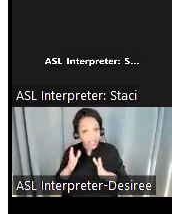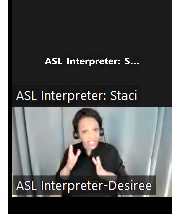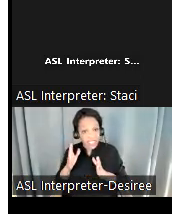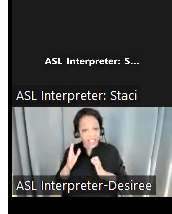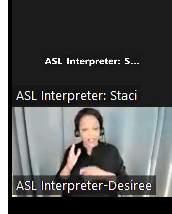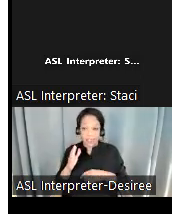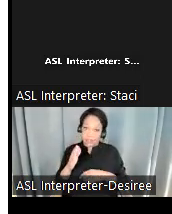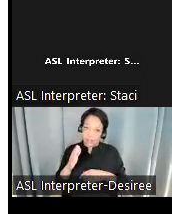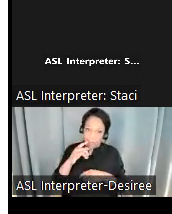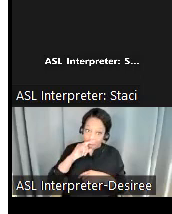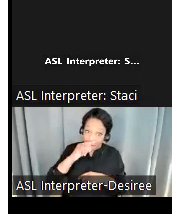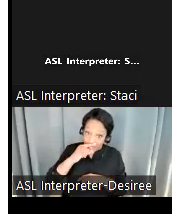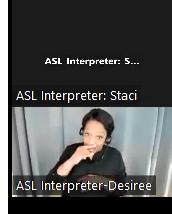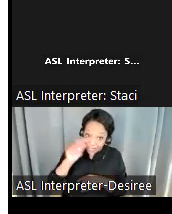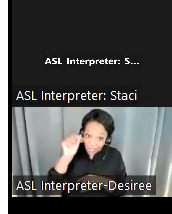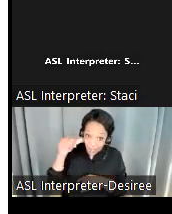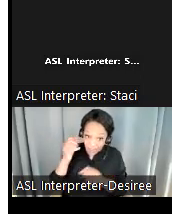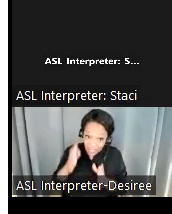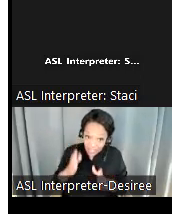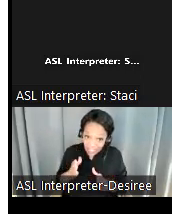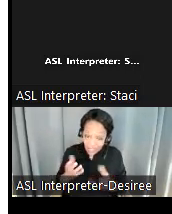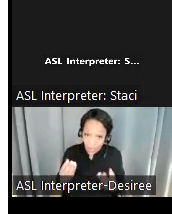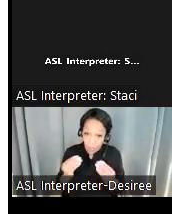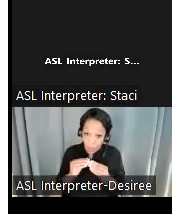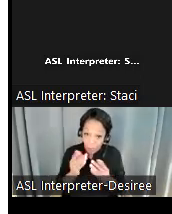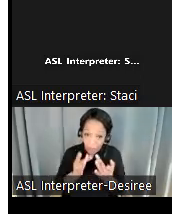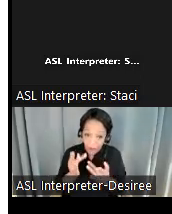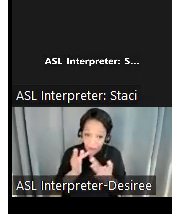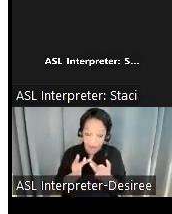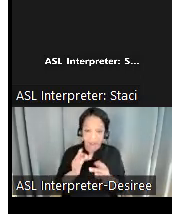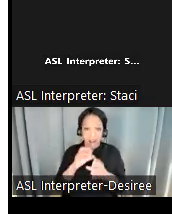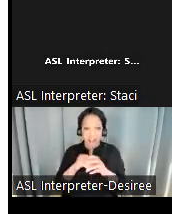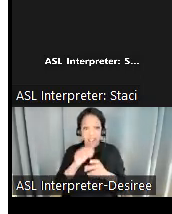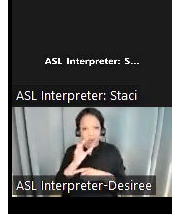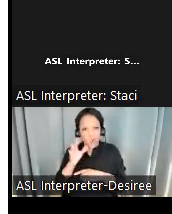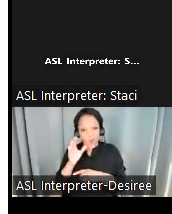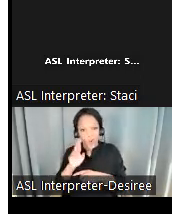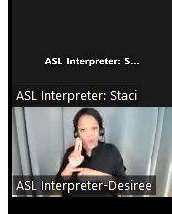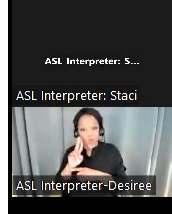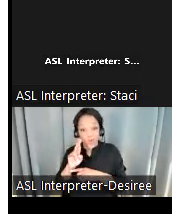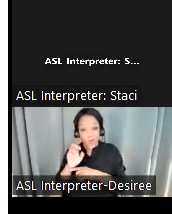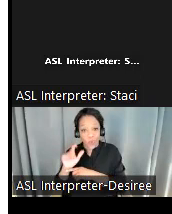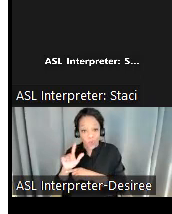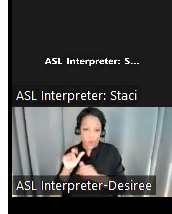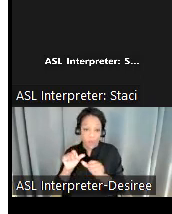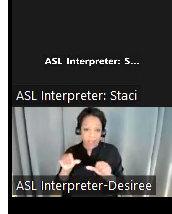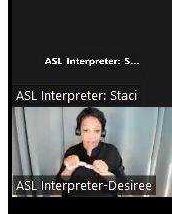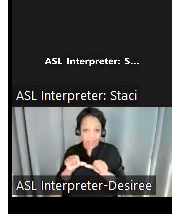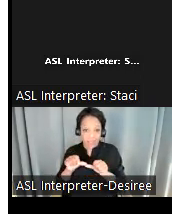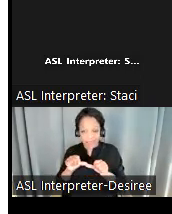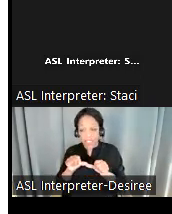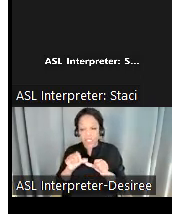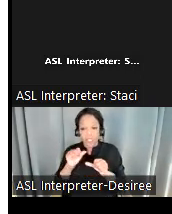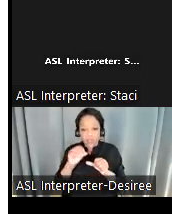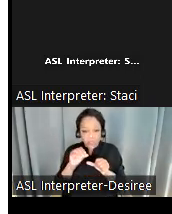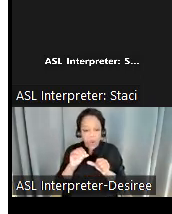so again, we emphasize the importance and the urgency of getting to that